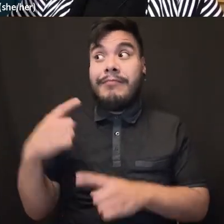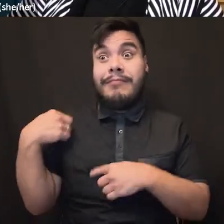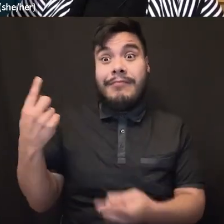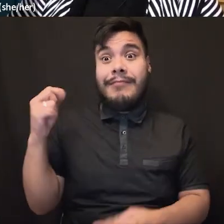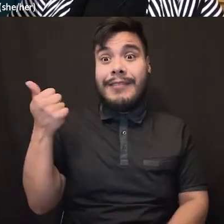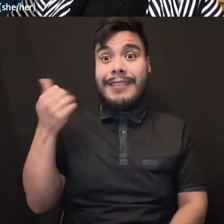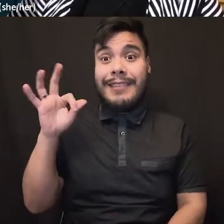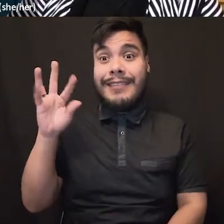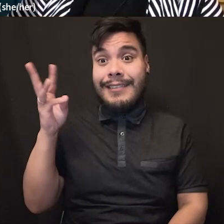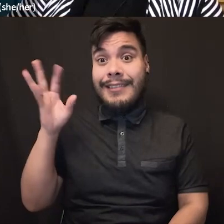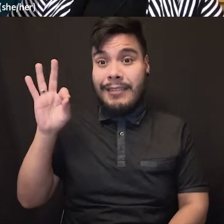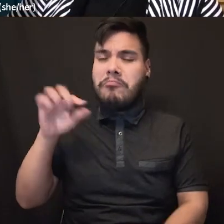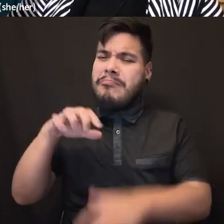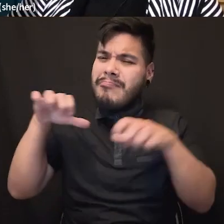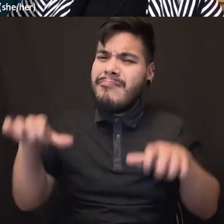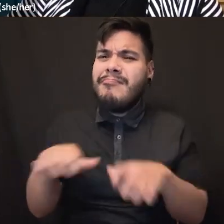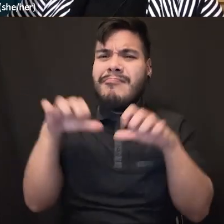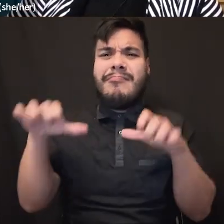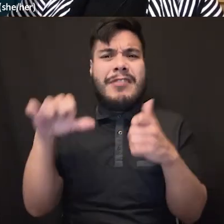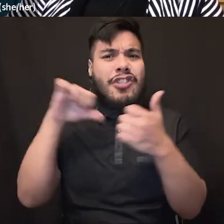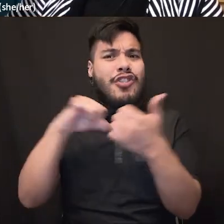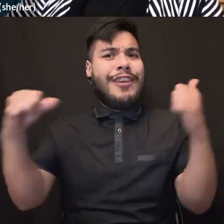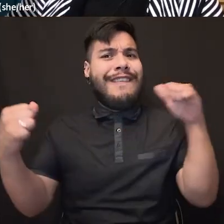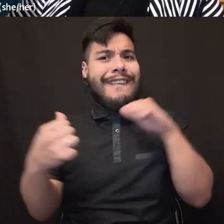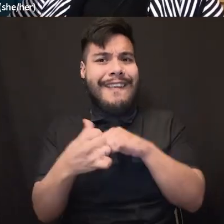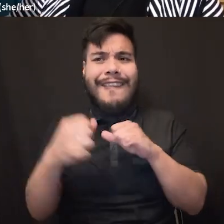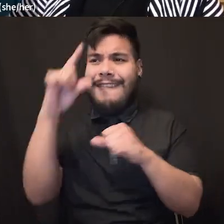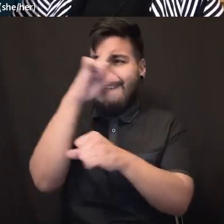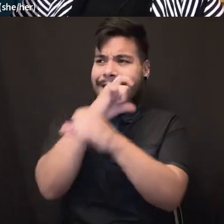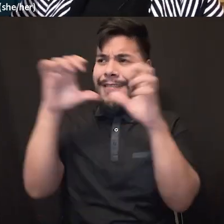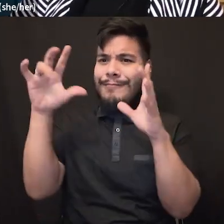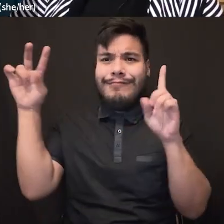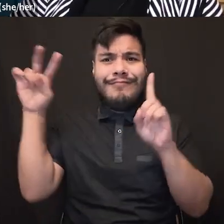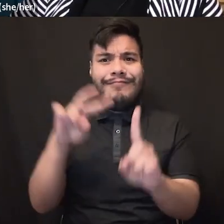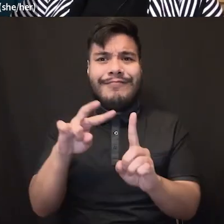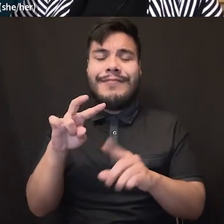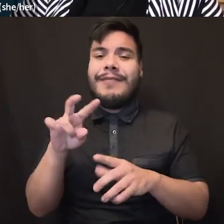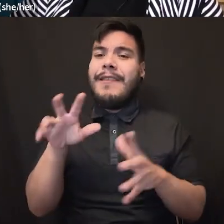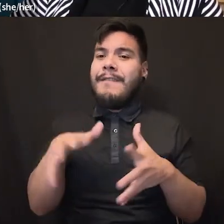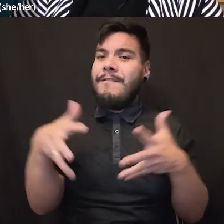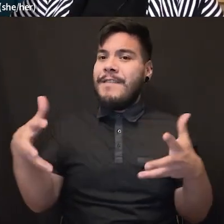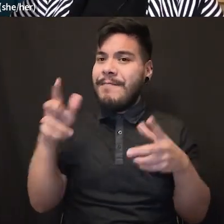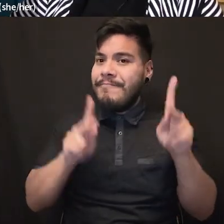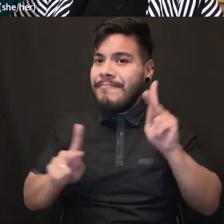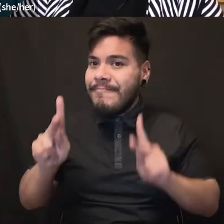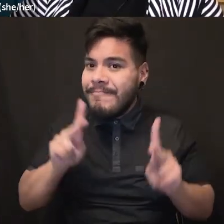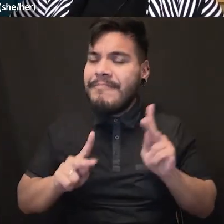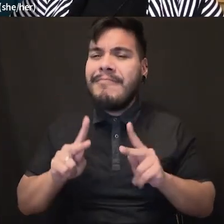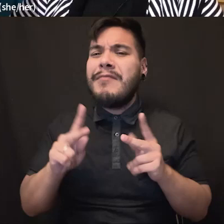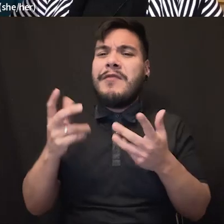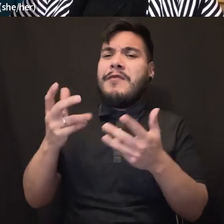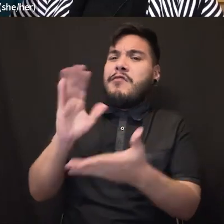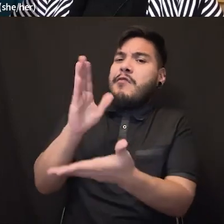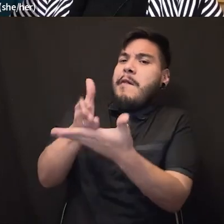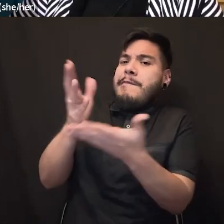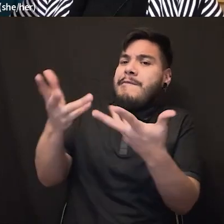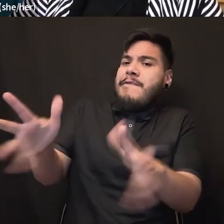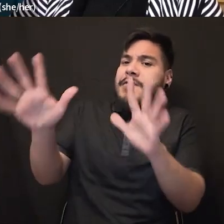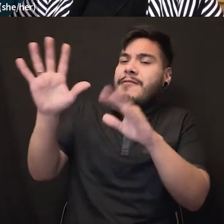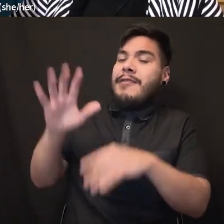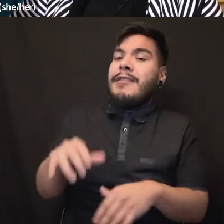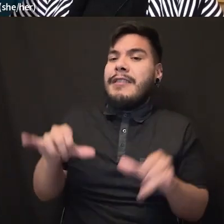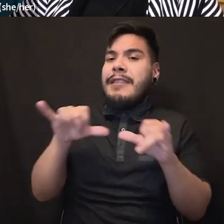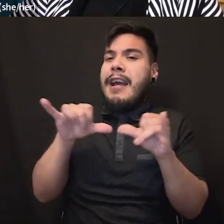1969, we have worked hard to change perceptions of fat and fat people and to end size discrimination through